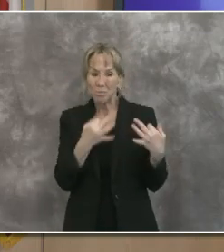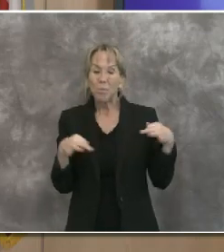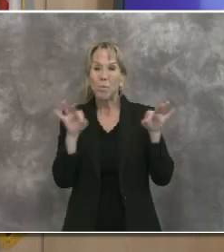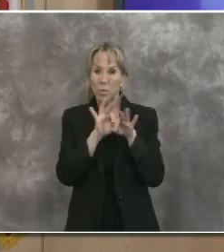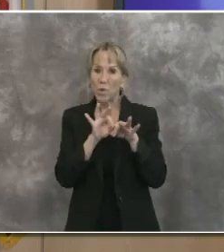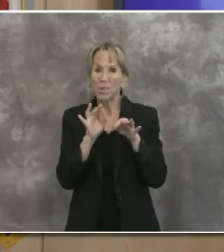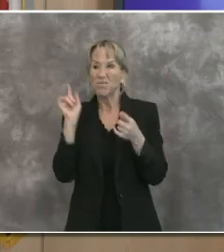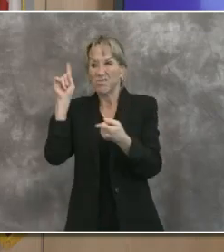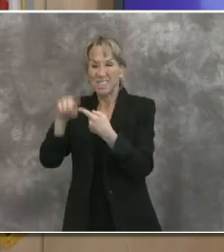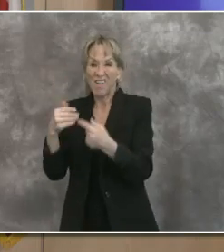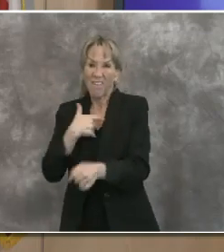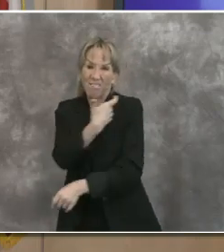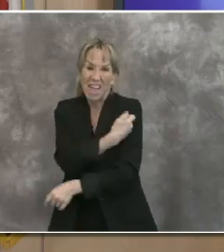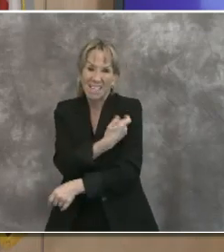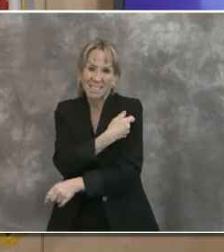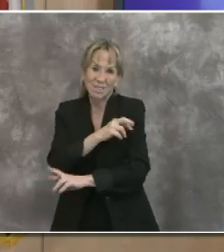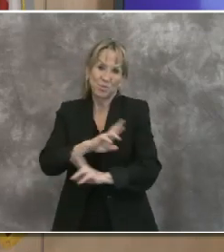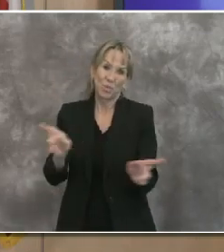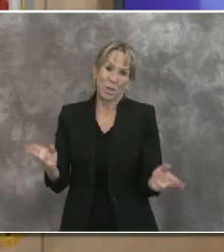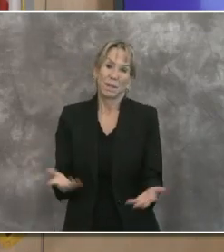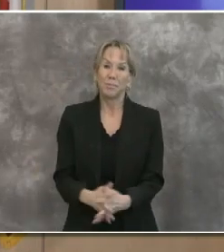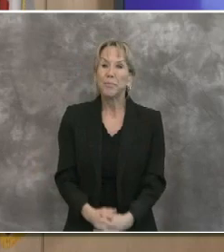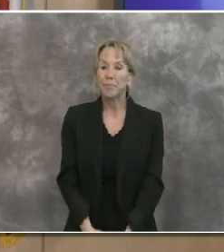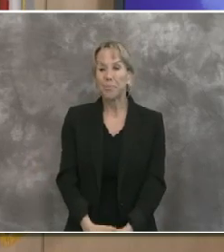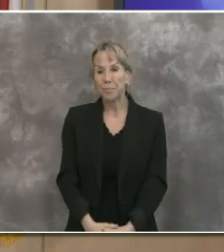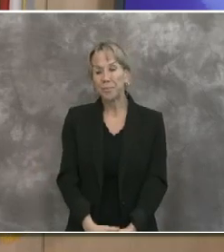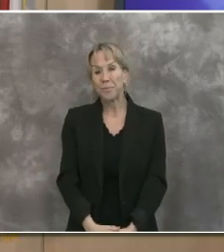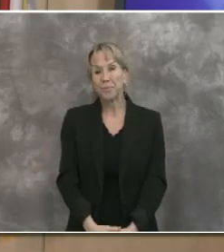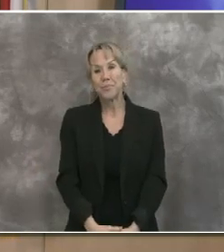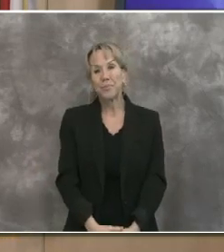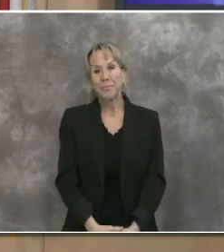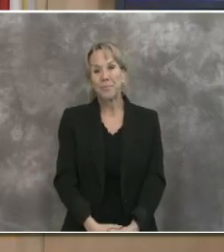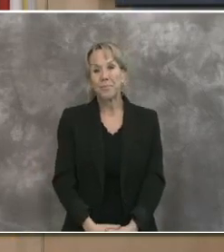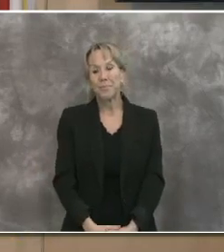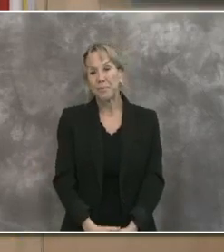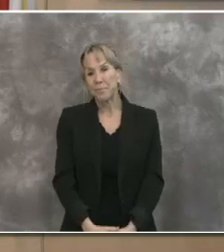a vaccine or therapeutic treatment. Thank you.